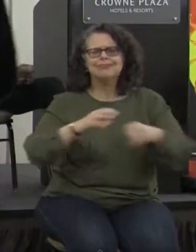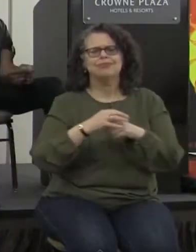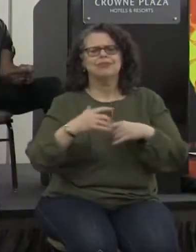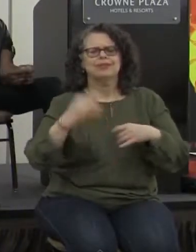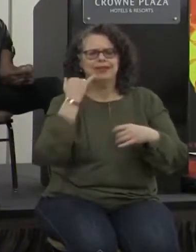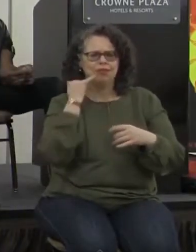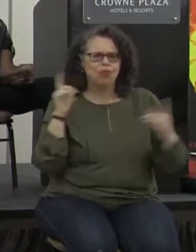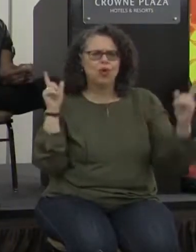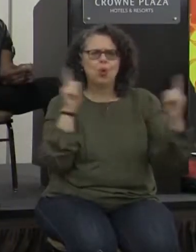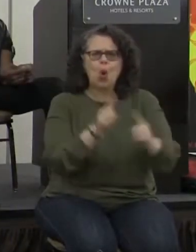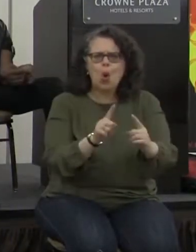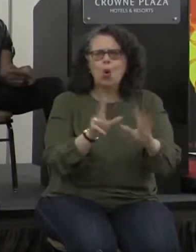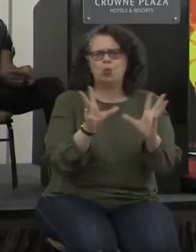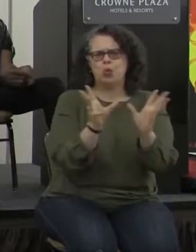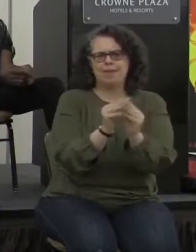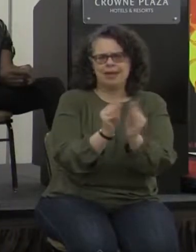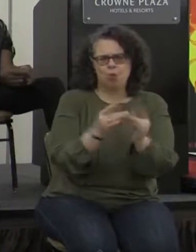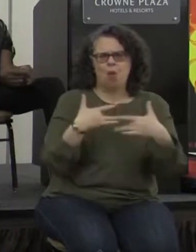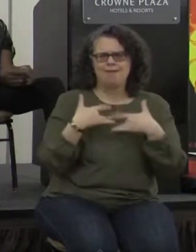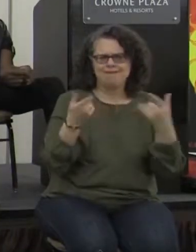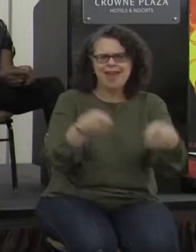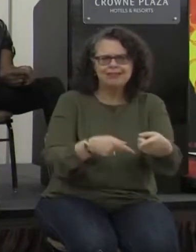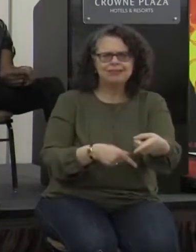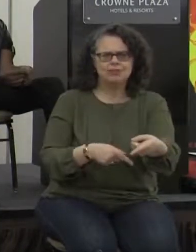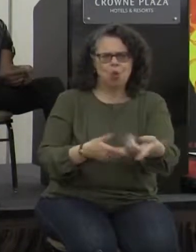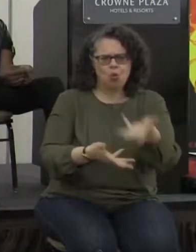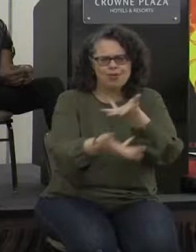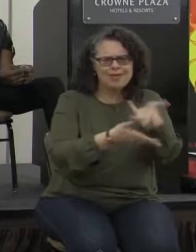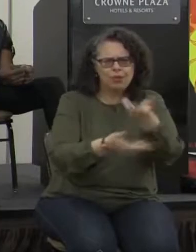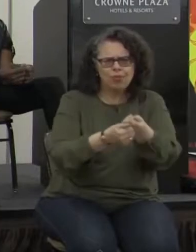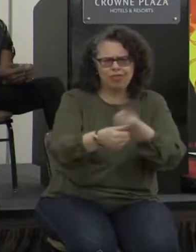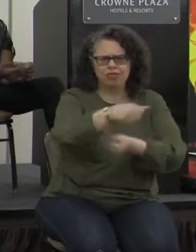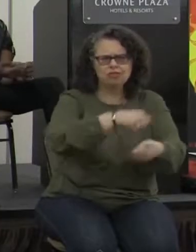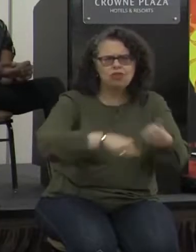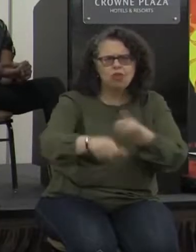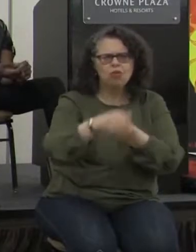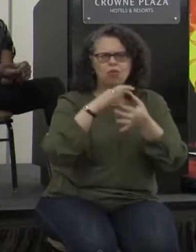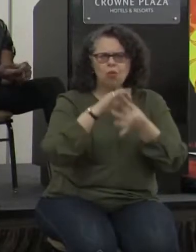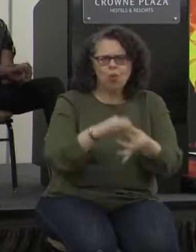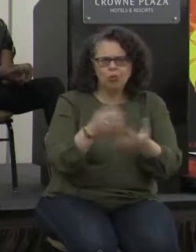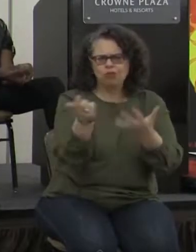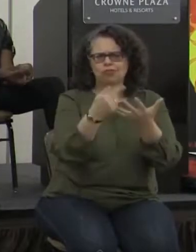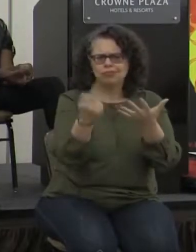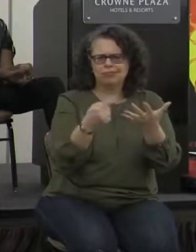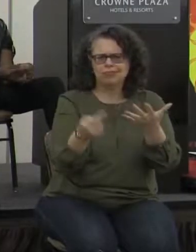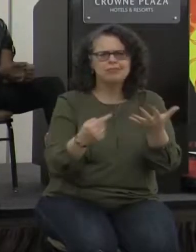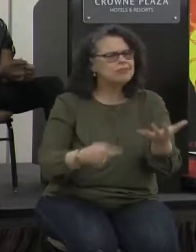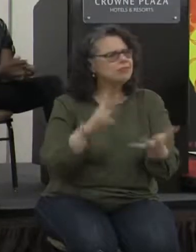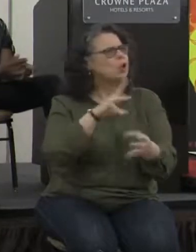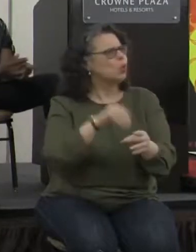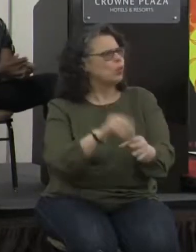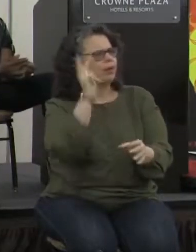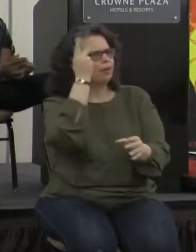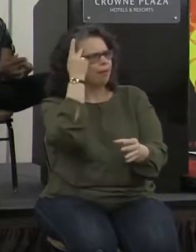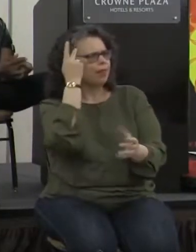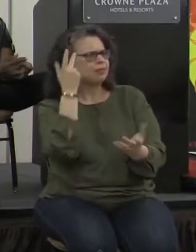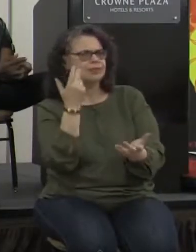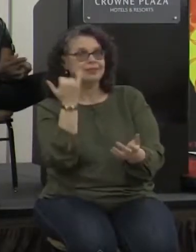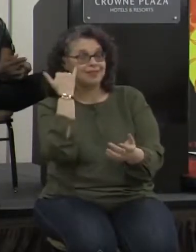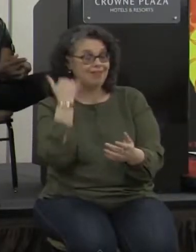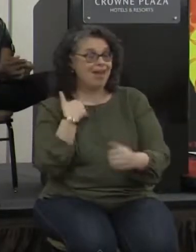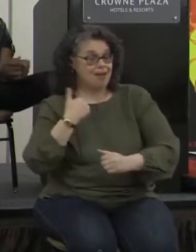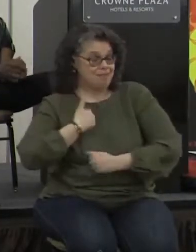a meeting, or we're at dealing with one another based on those politics as well? And if I had